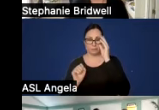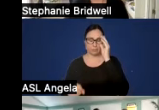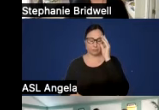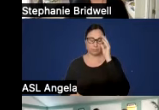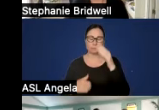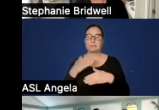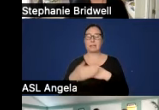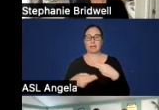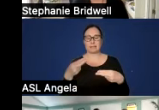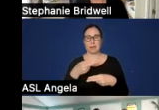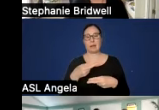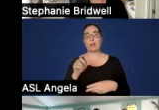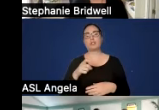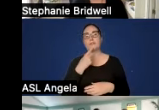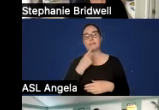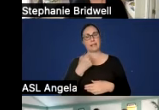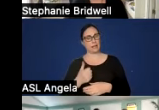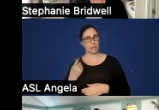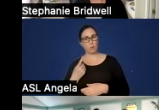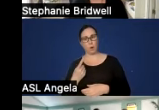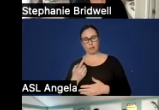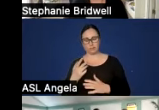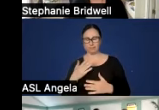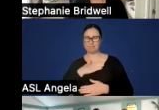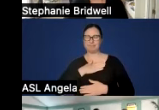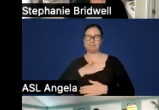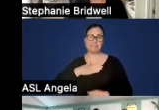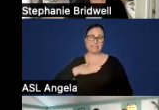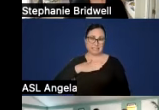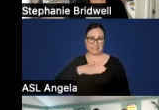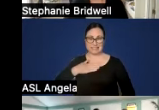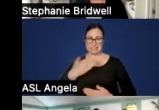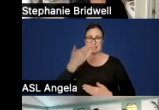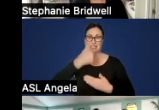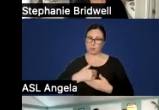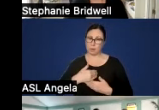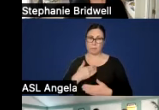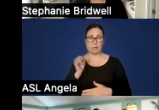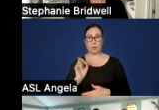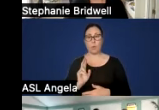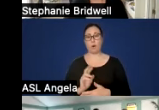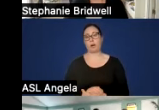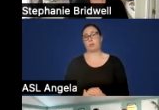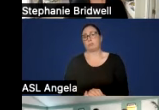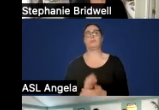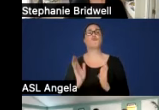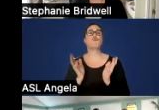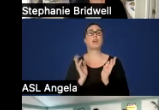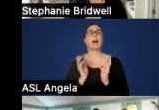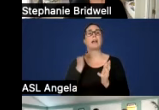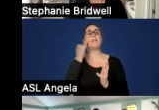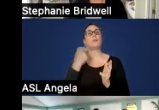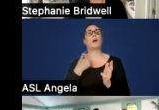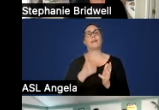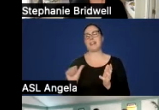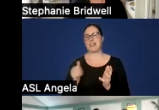Next slide. And I should have said, anyone who has, like, please interrupt me or chat in if you have anything